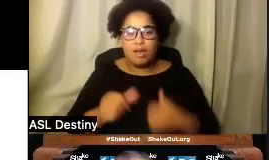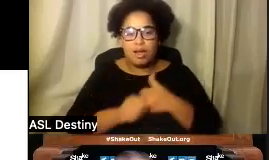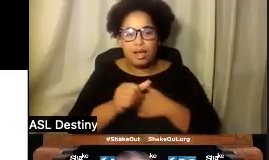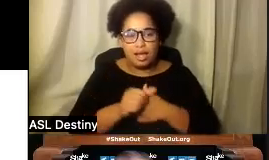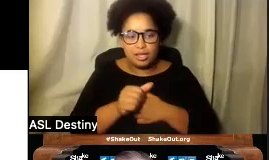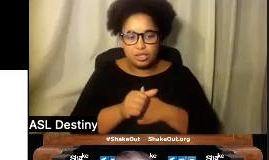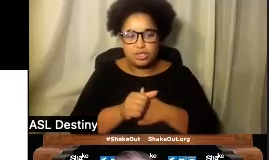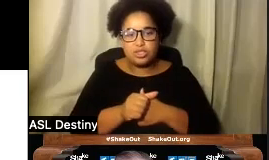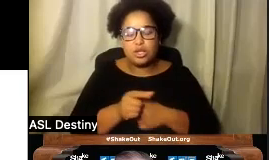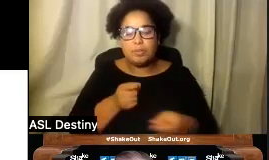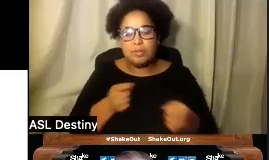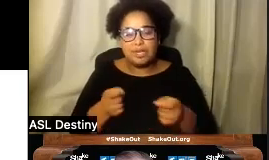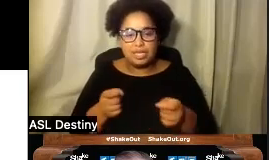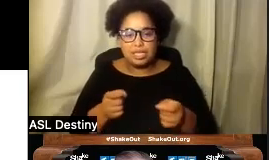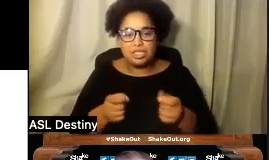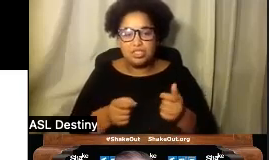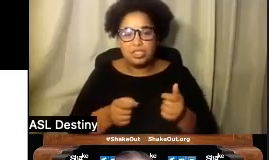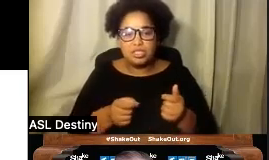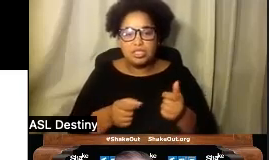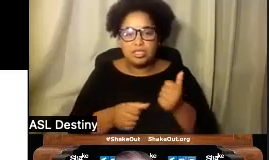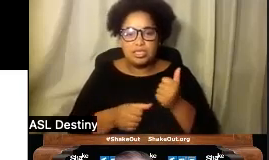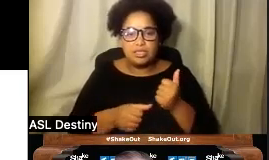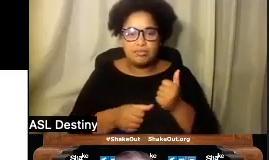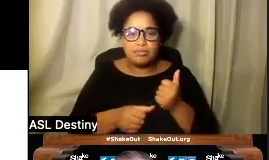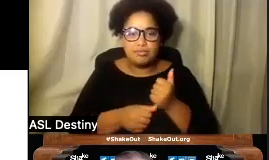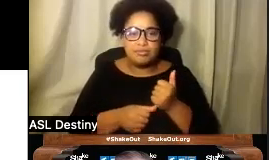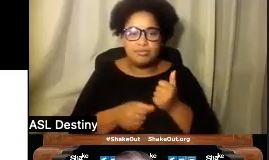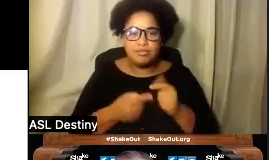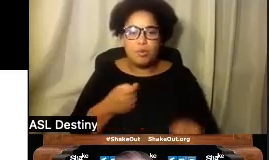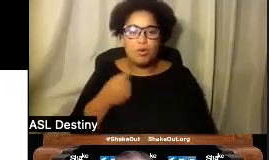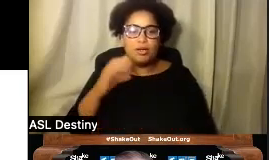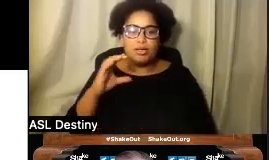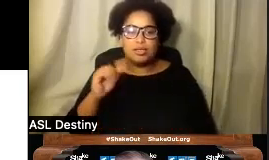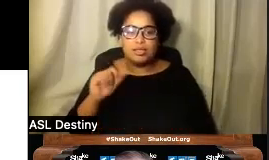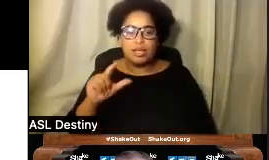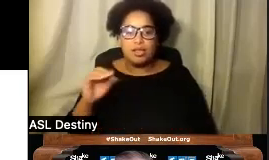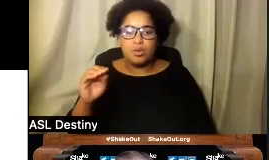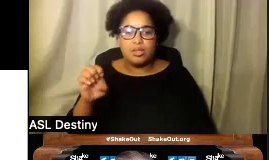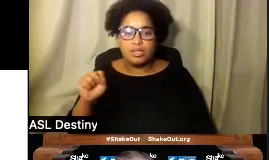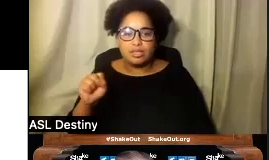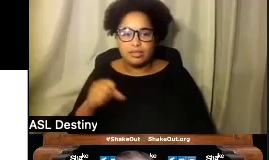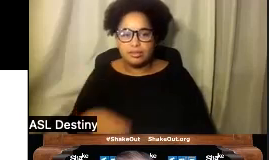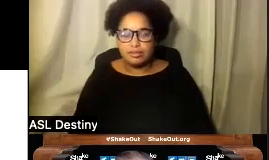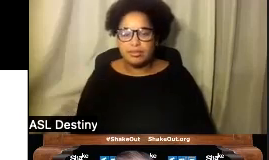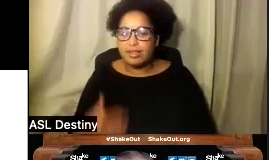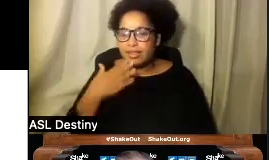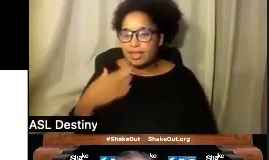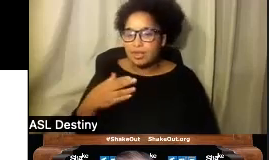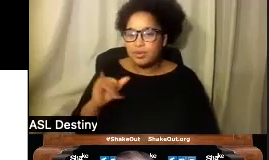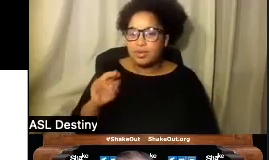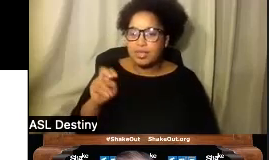California Governor's Office of Emergency Services, and we want him to jump right in. Thanks, Anthony. Thank you, Inez. I appreciate it very much.